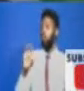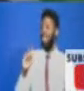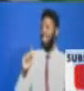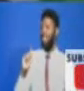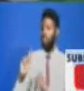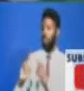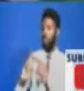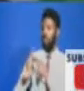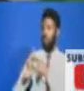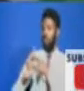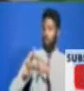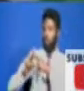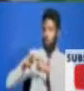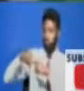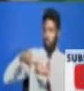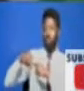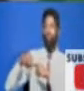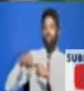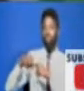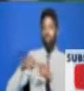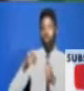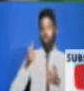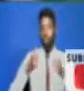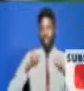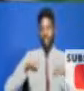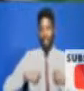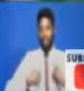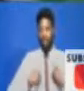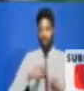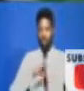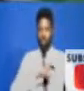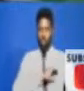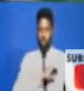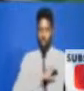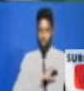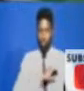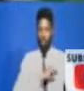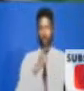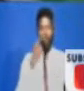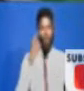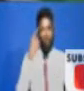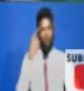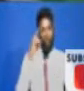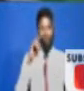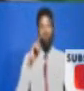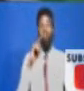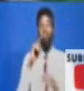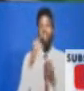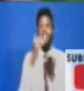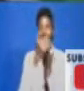that I own in a page in the statement of net worth